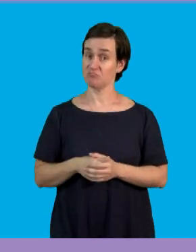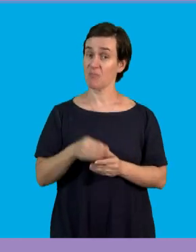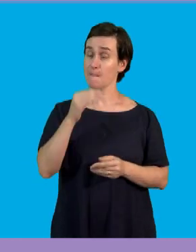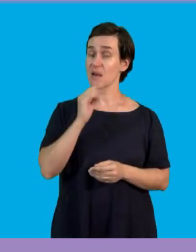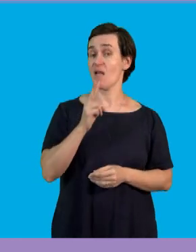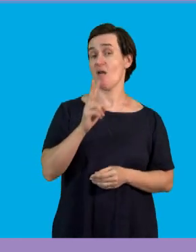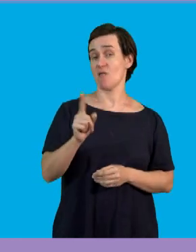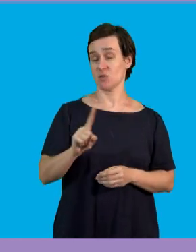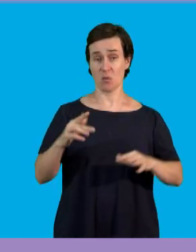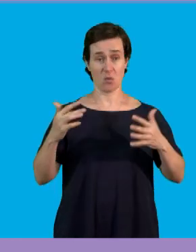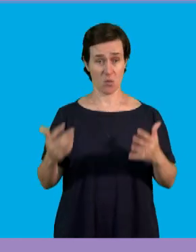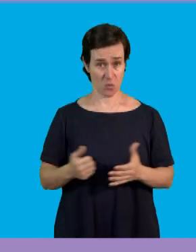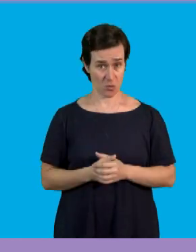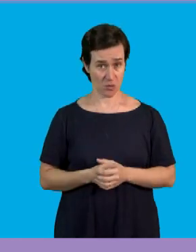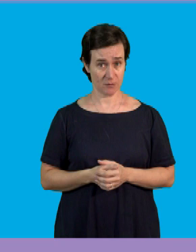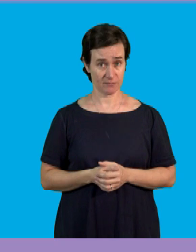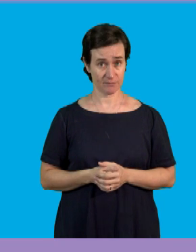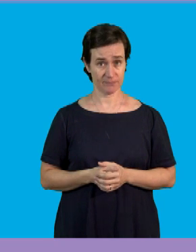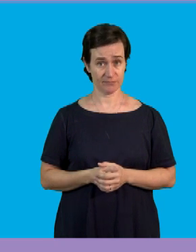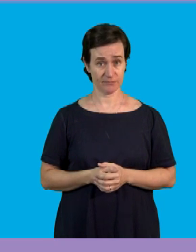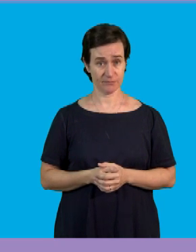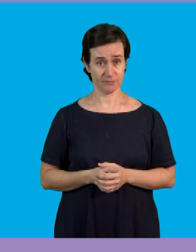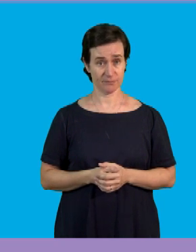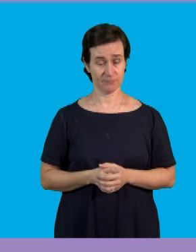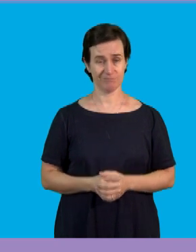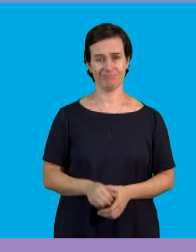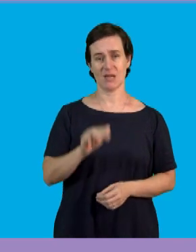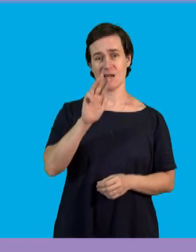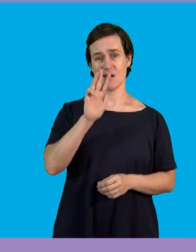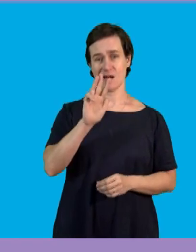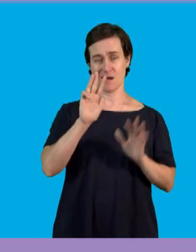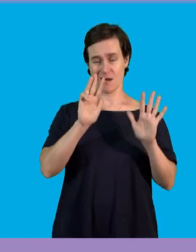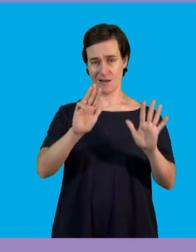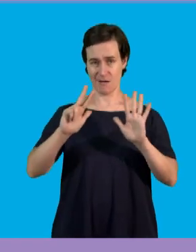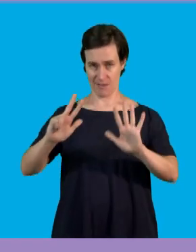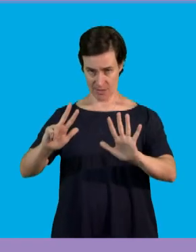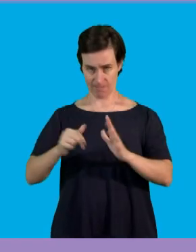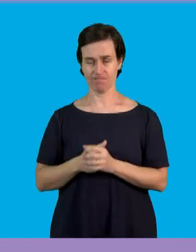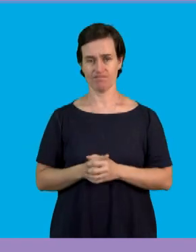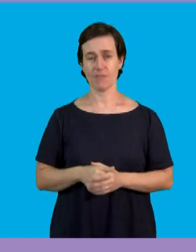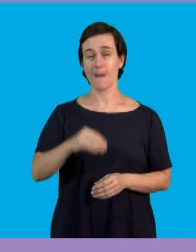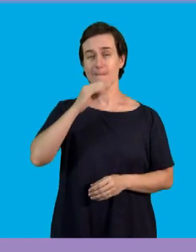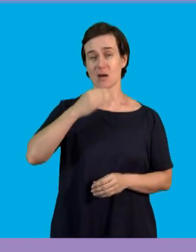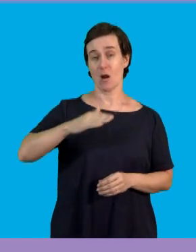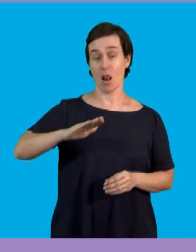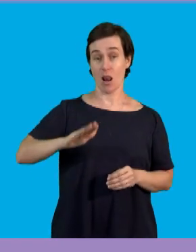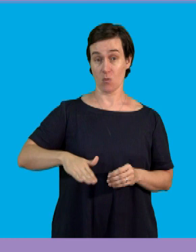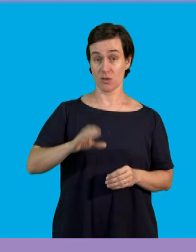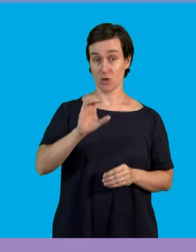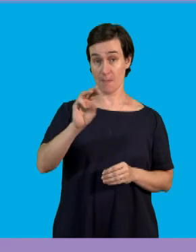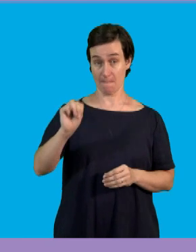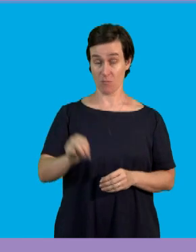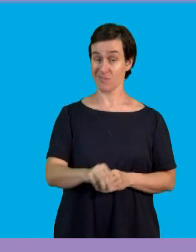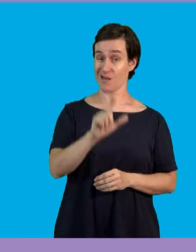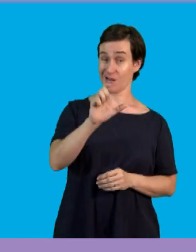by 7, our answer is going to be 98, which means that the lowest common multiple for